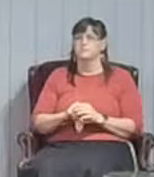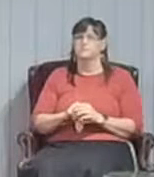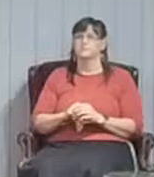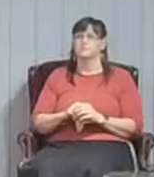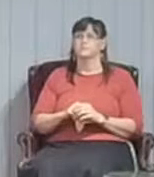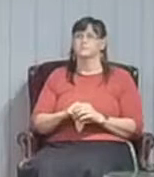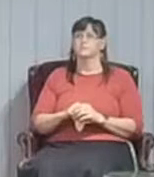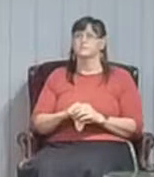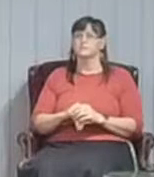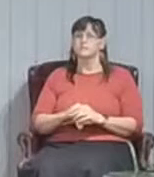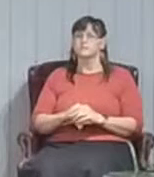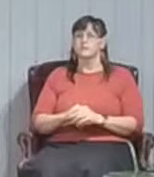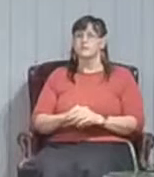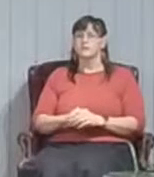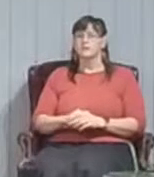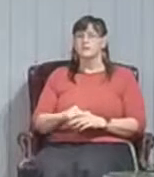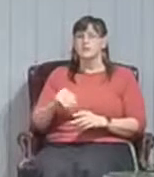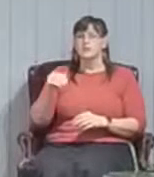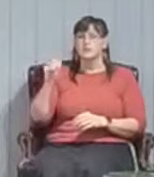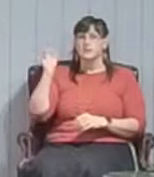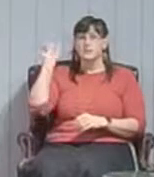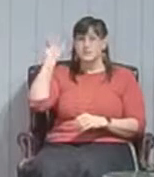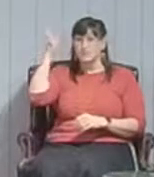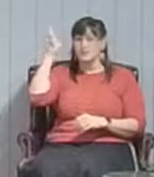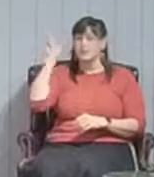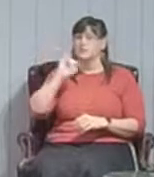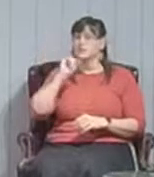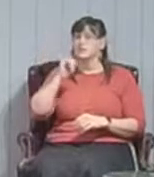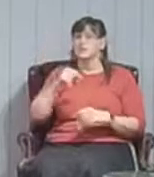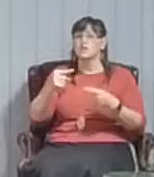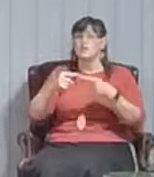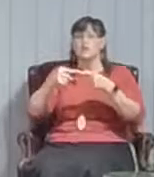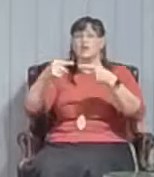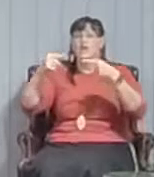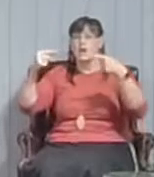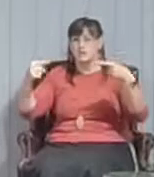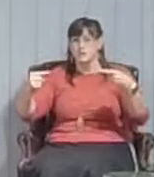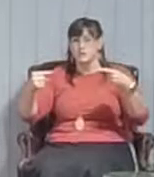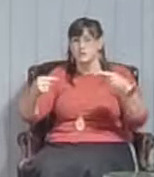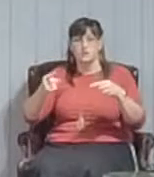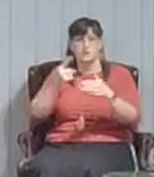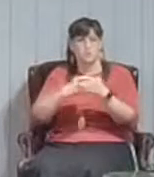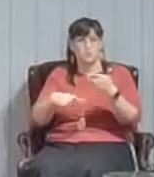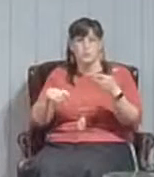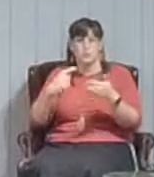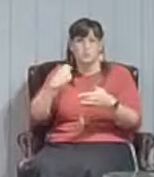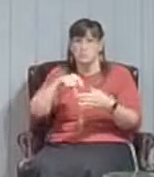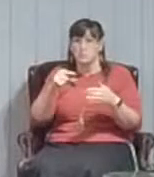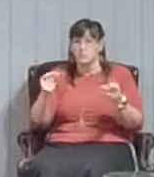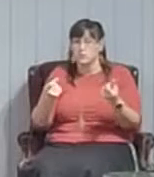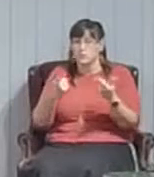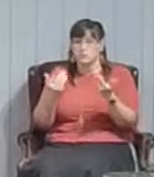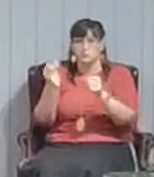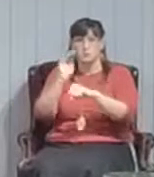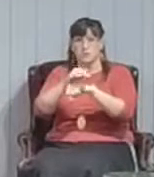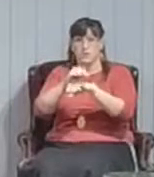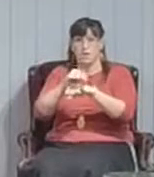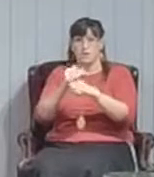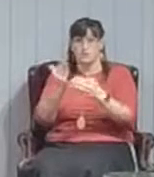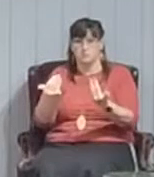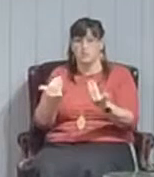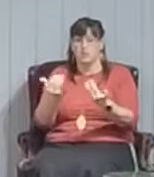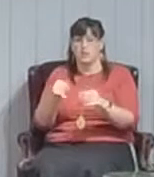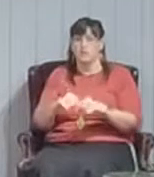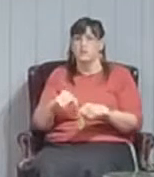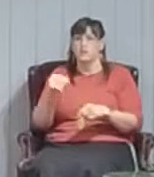No, he is the adversary of what we are doing tonight. He is